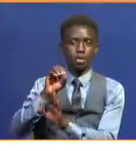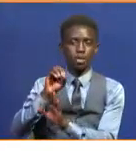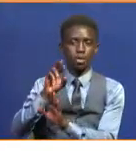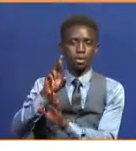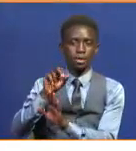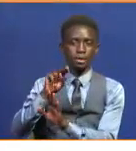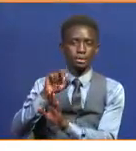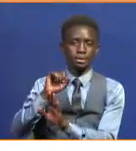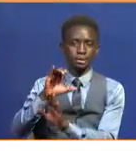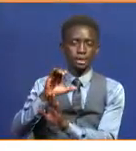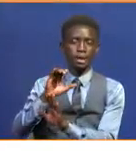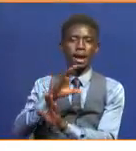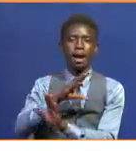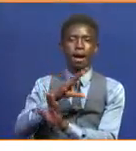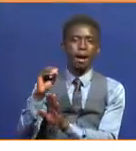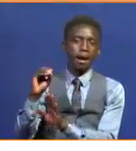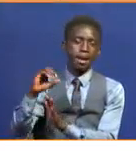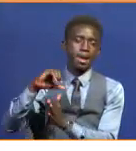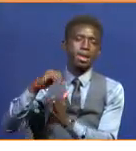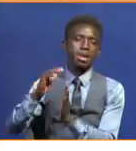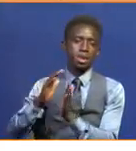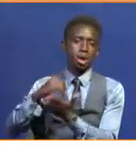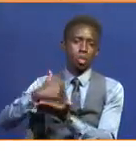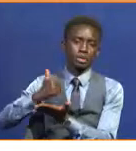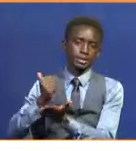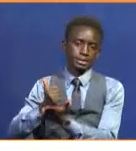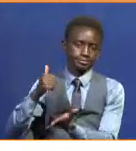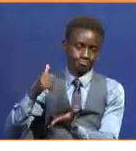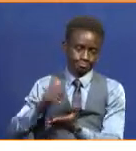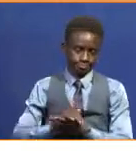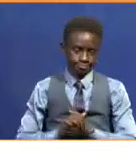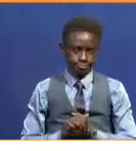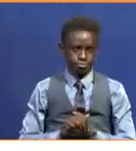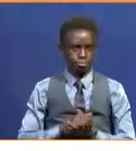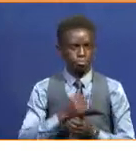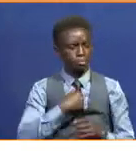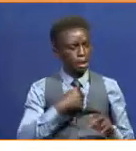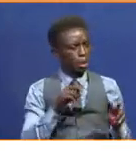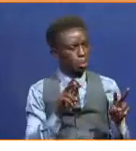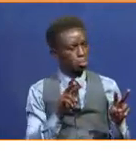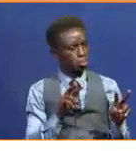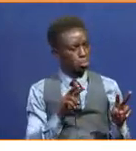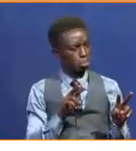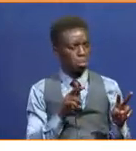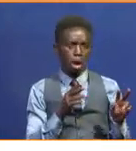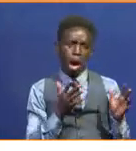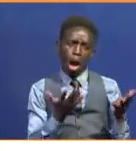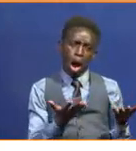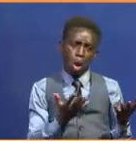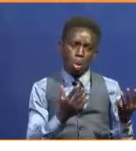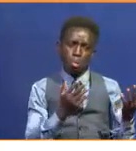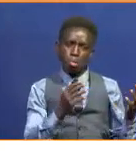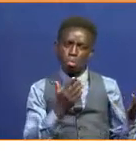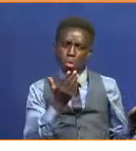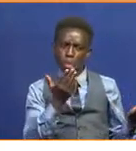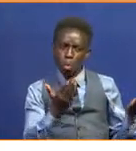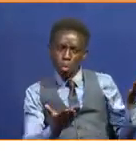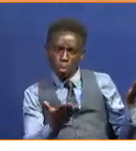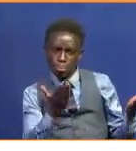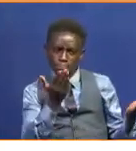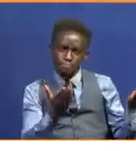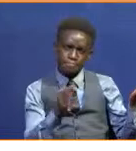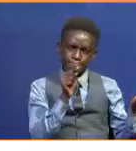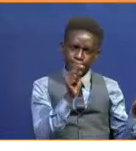Eric, I'm looking at how to assess the risk and return for anything you're investing